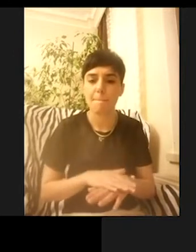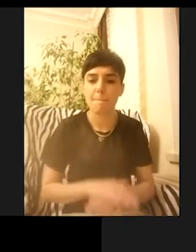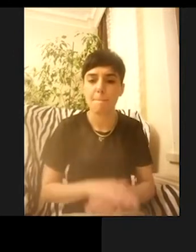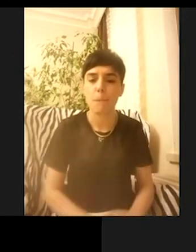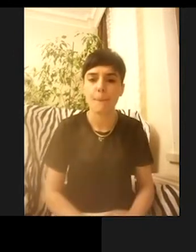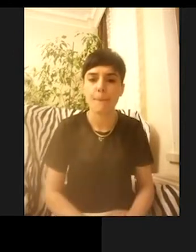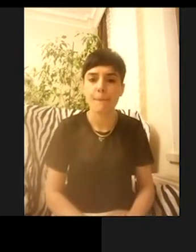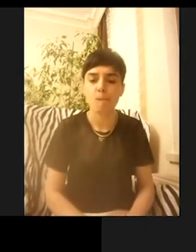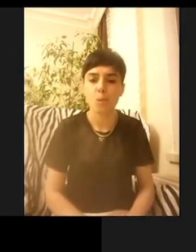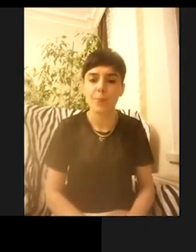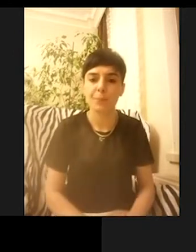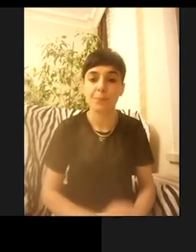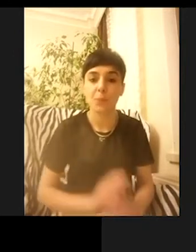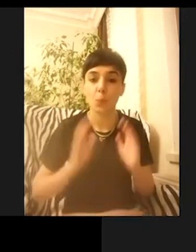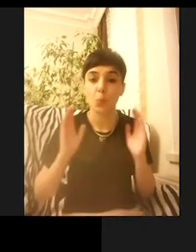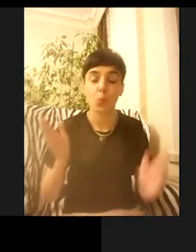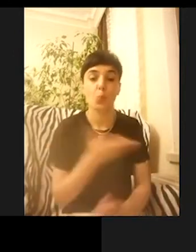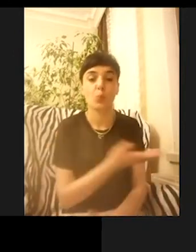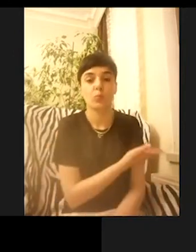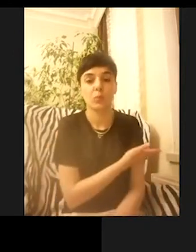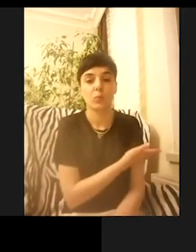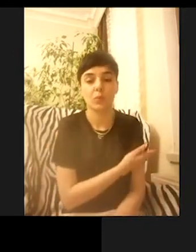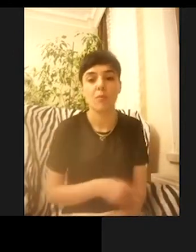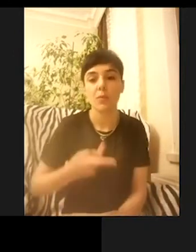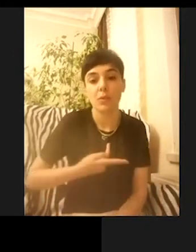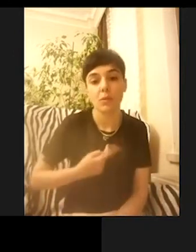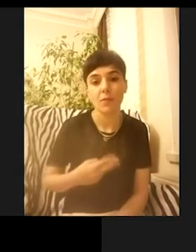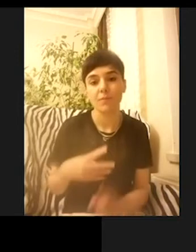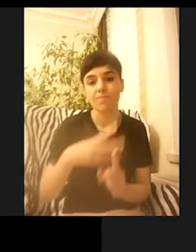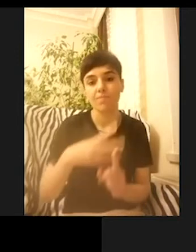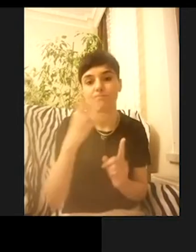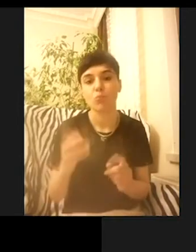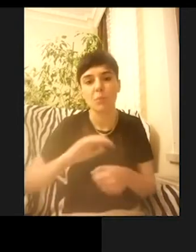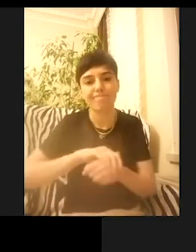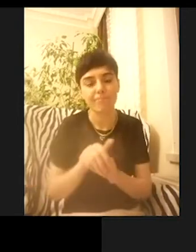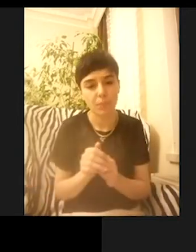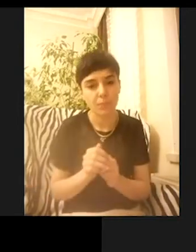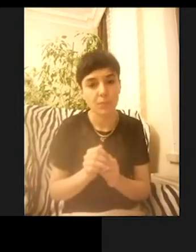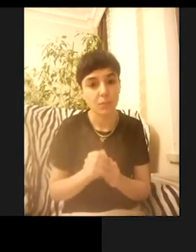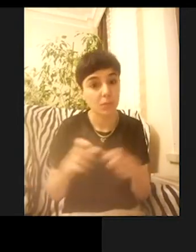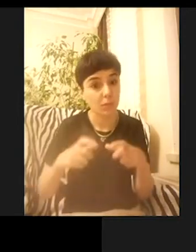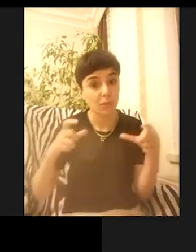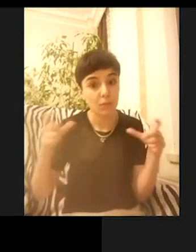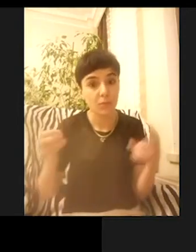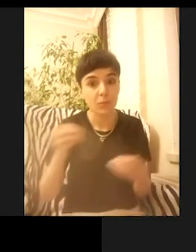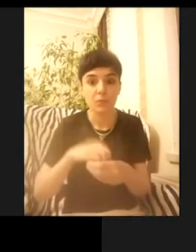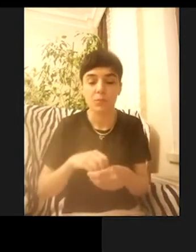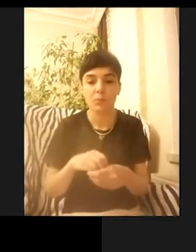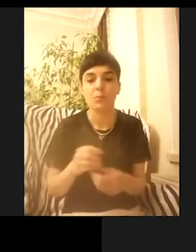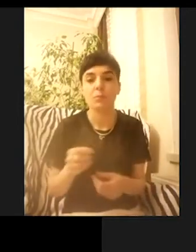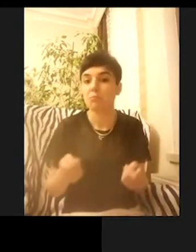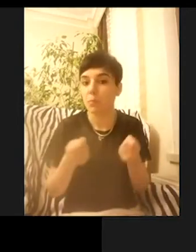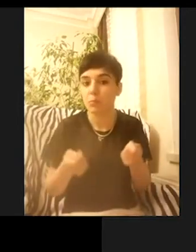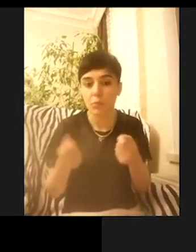when a trans person is encountered by the police for search